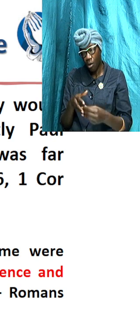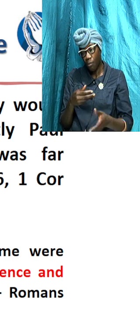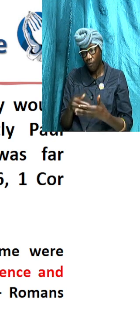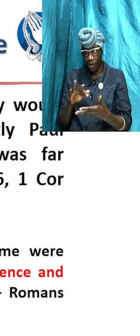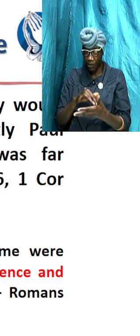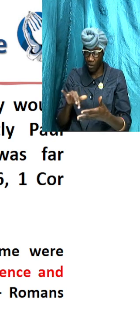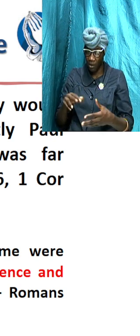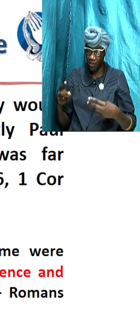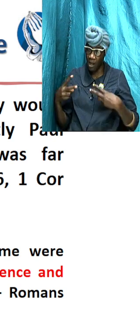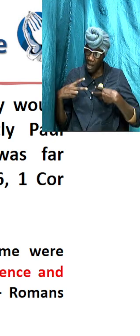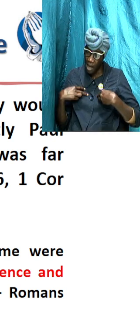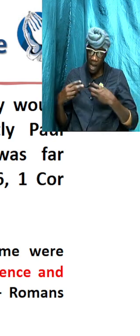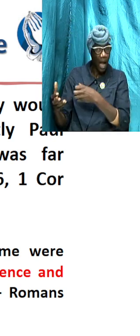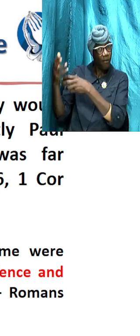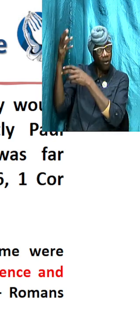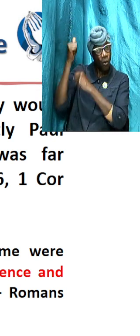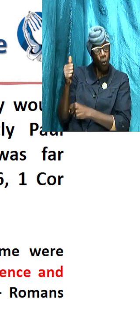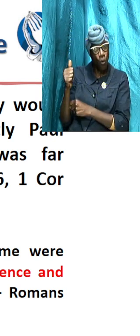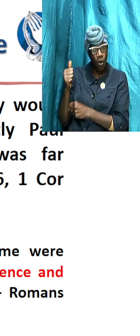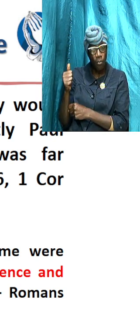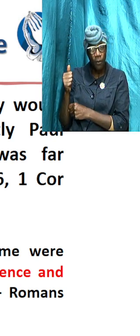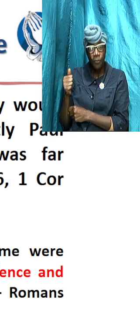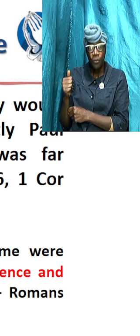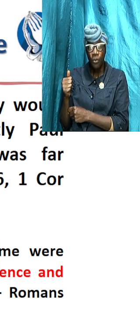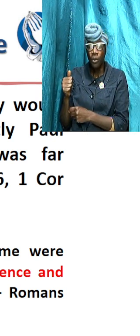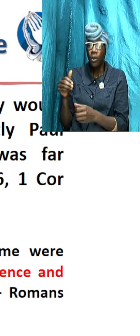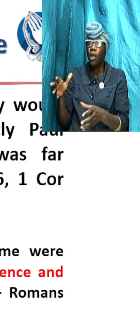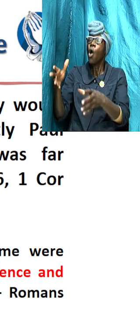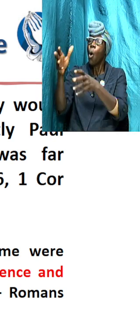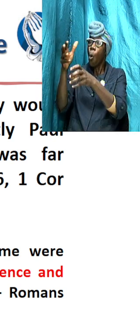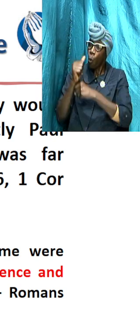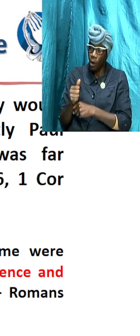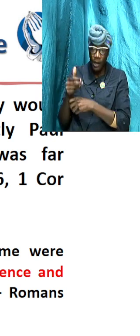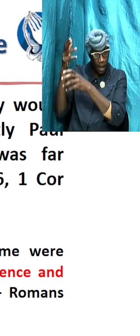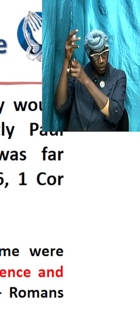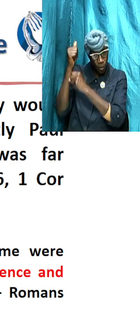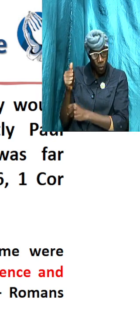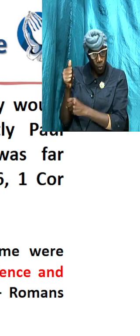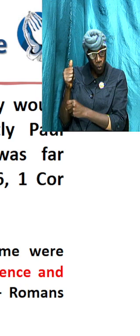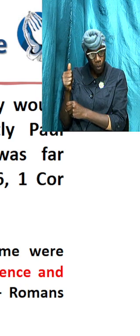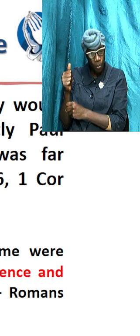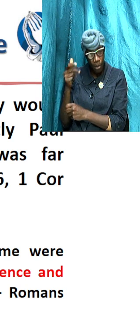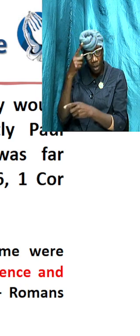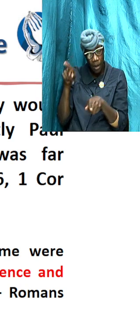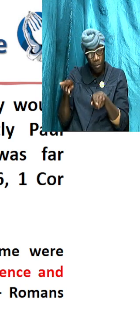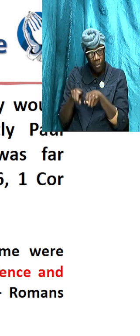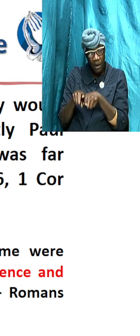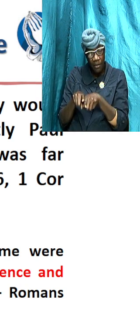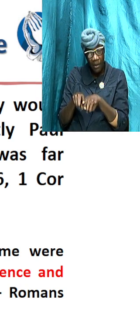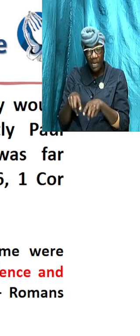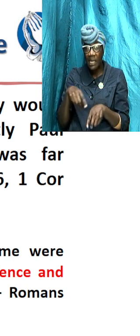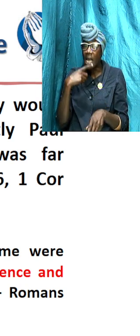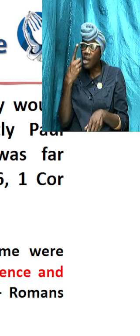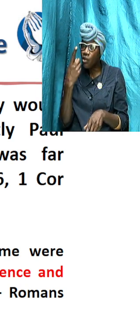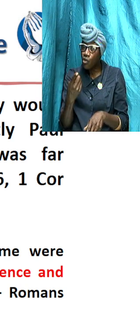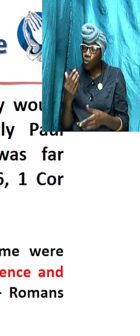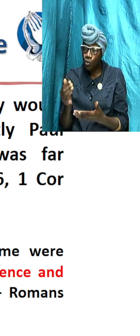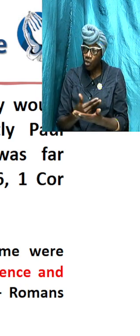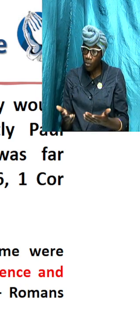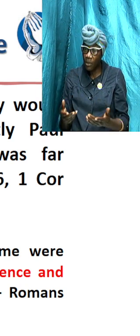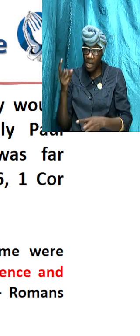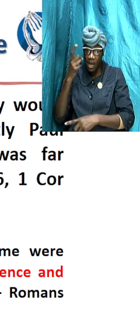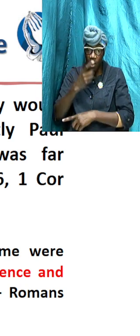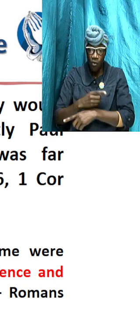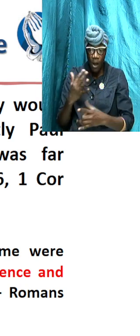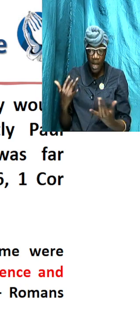hope. In other words, I'm going to hold on to that word hope there a little bit. Brethren, can I tell you something? Right now we